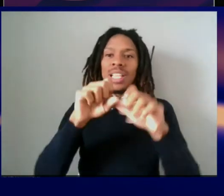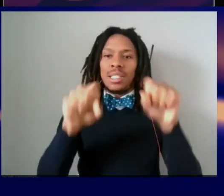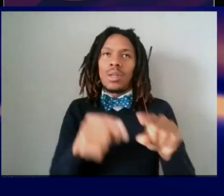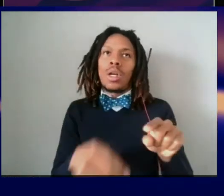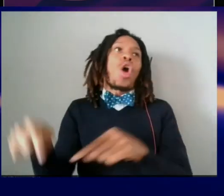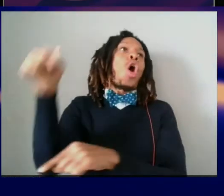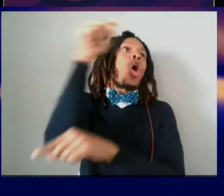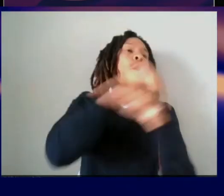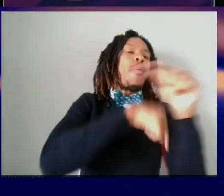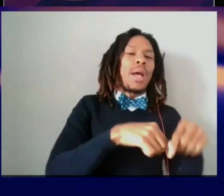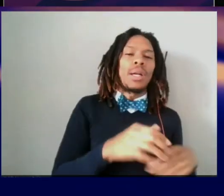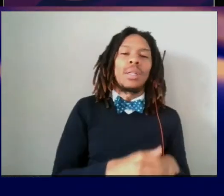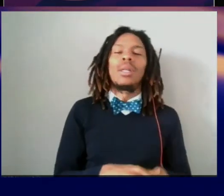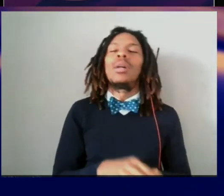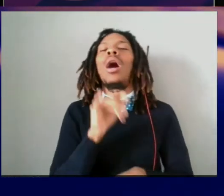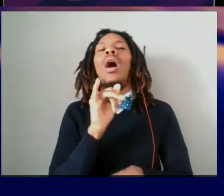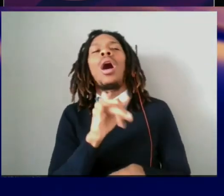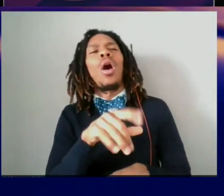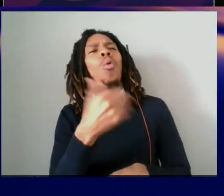have?